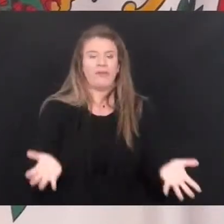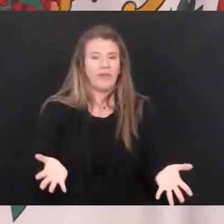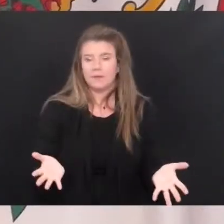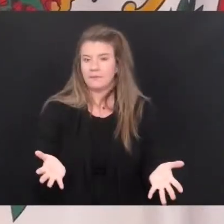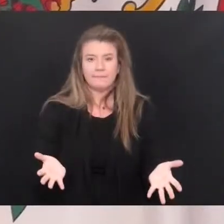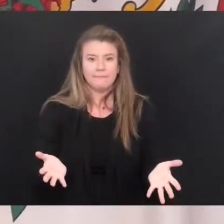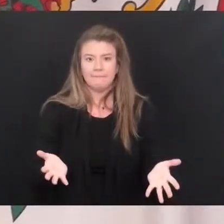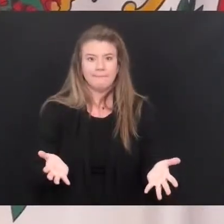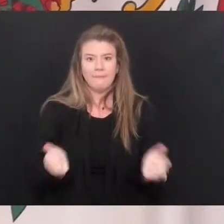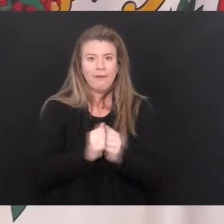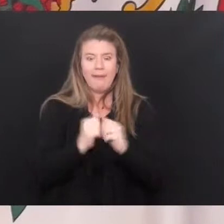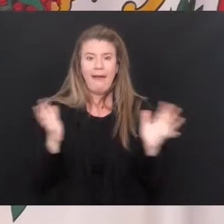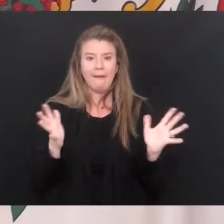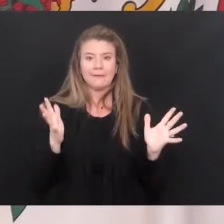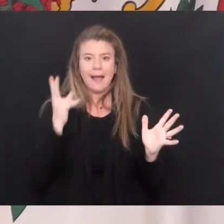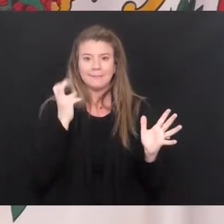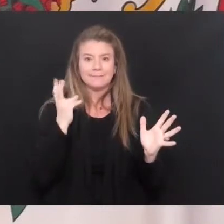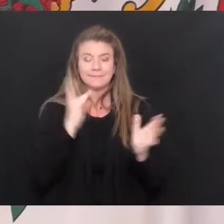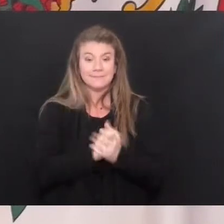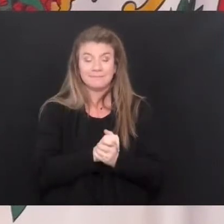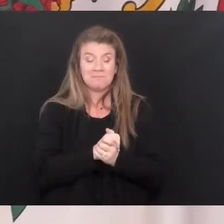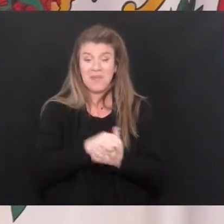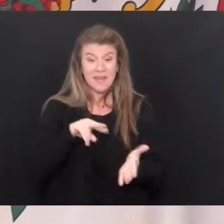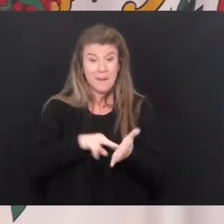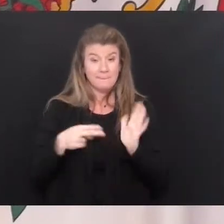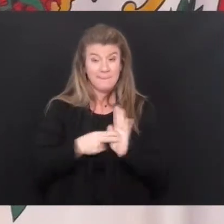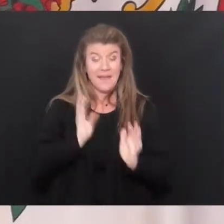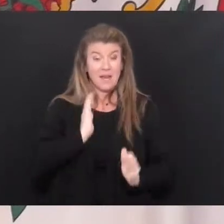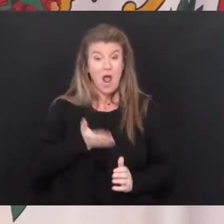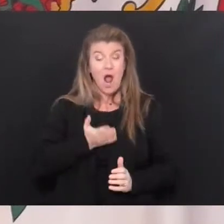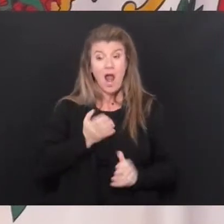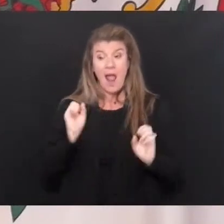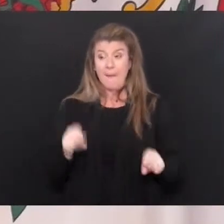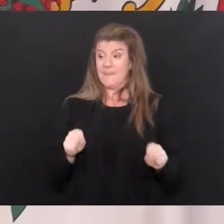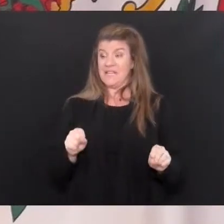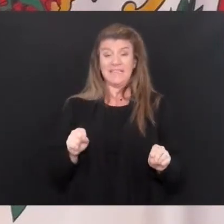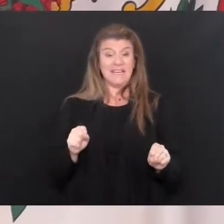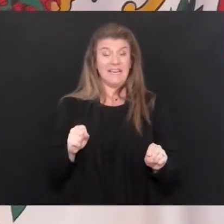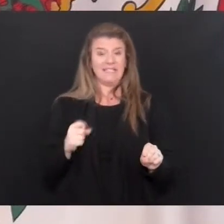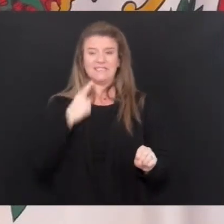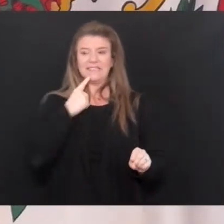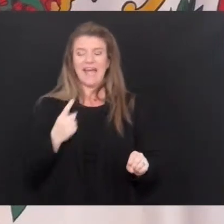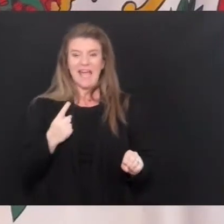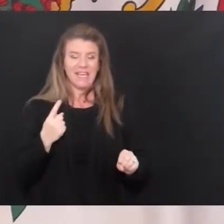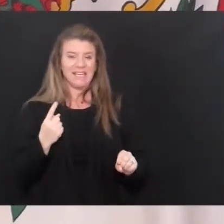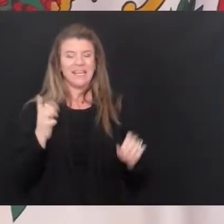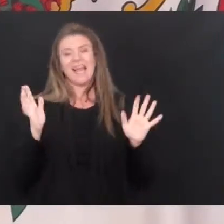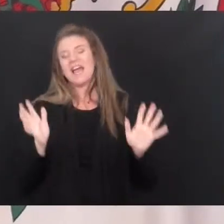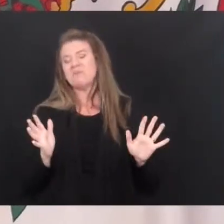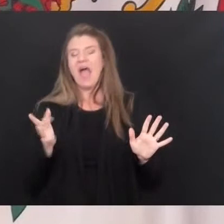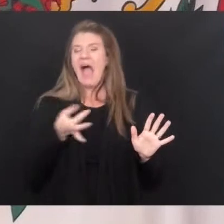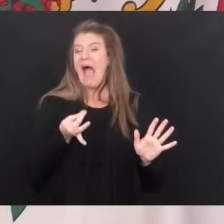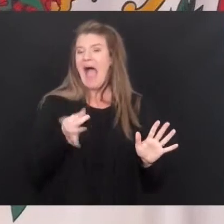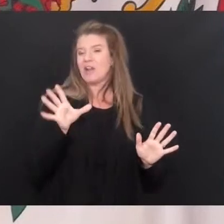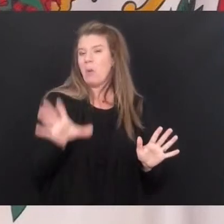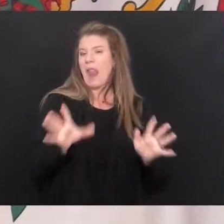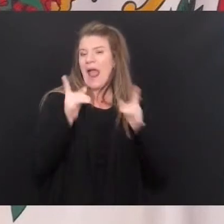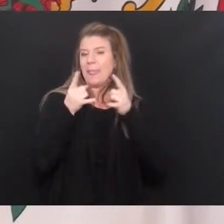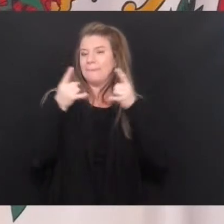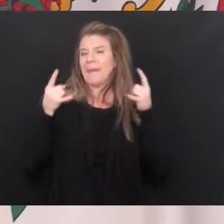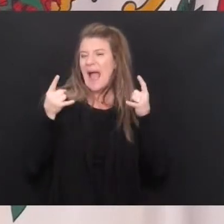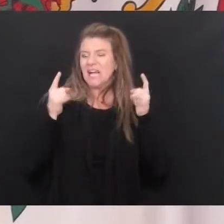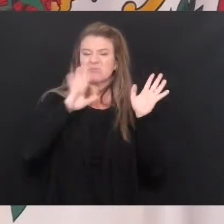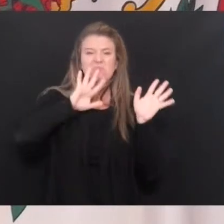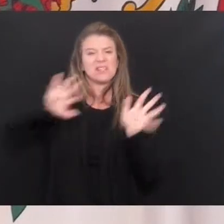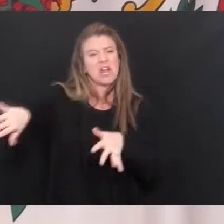any question whatsoever, we wouldn't be standing around saying, you know, well, I don't like this mask. Well, let's just